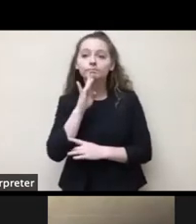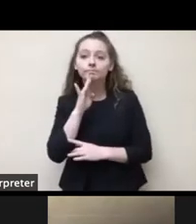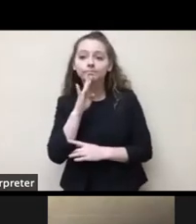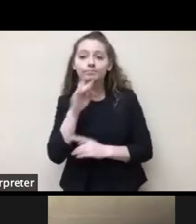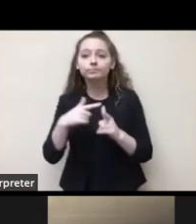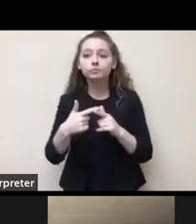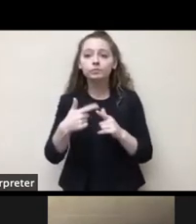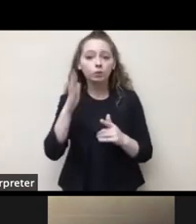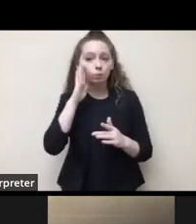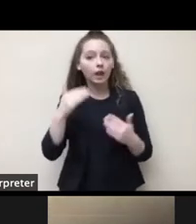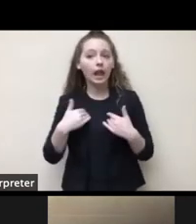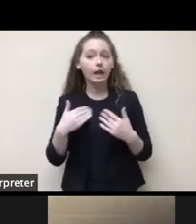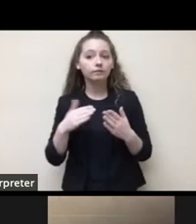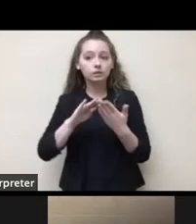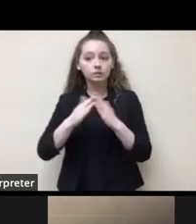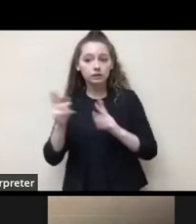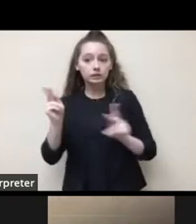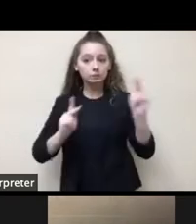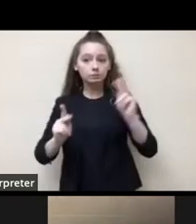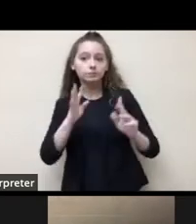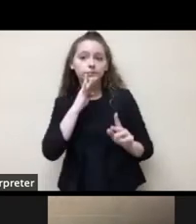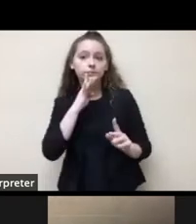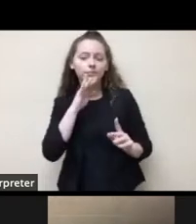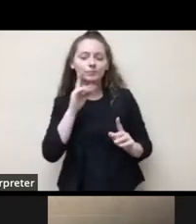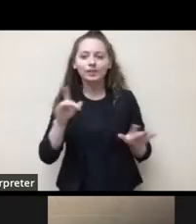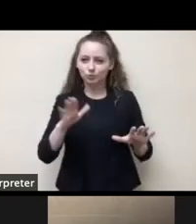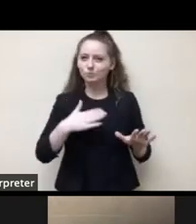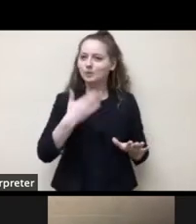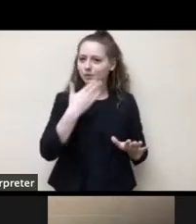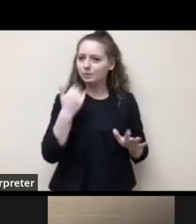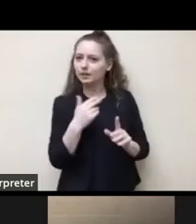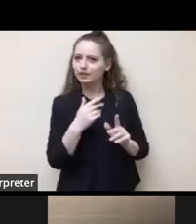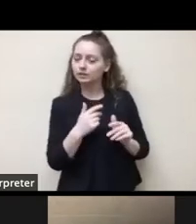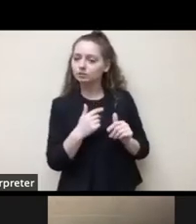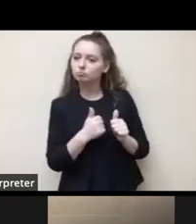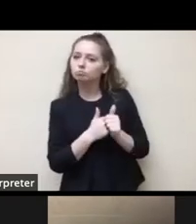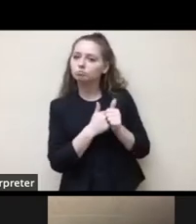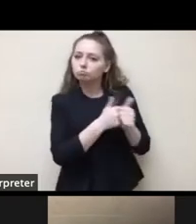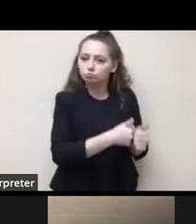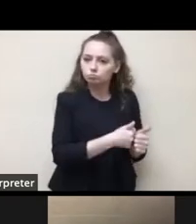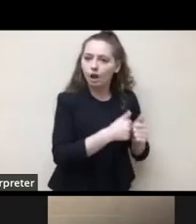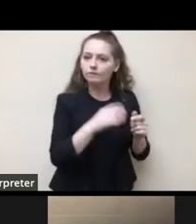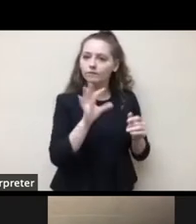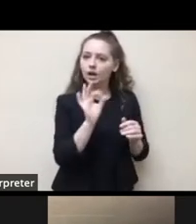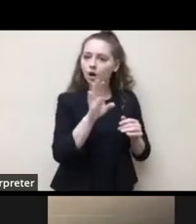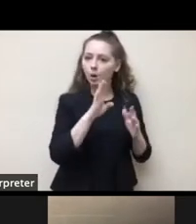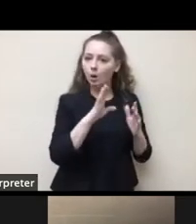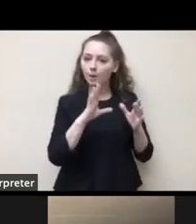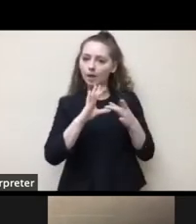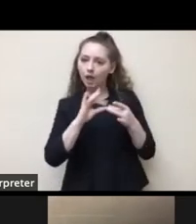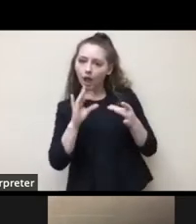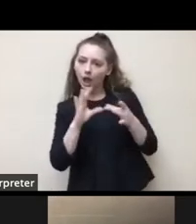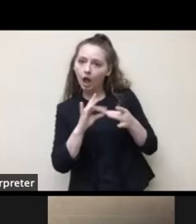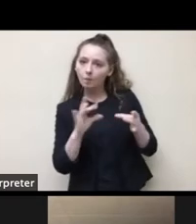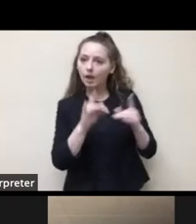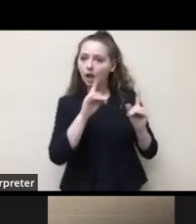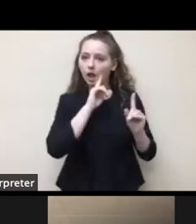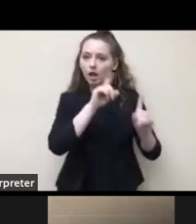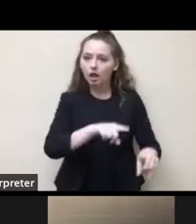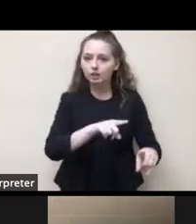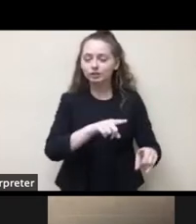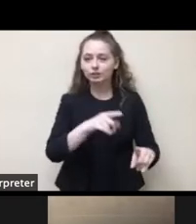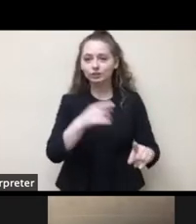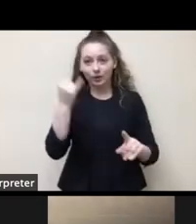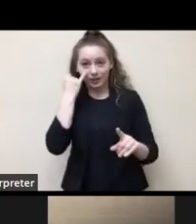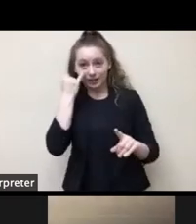But I also do my best to keep up with the Facebook comments. So if you have a question that hasn't been asked before, I'll try to mine them from all